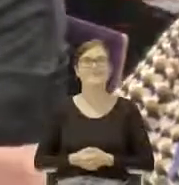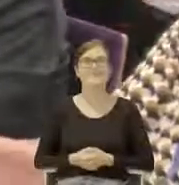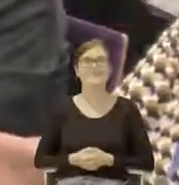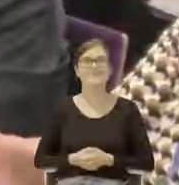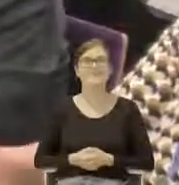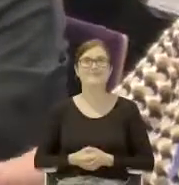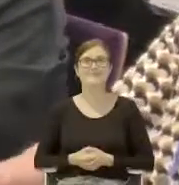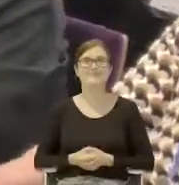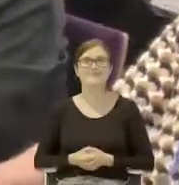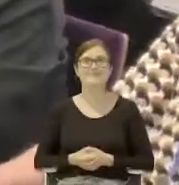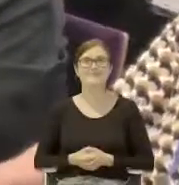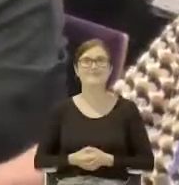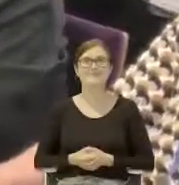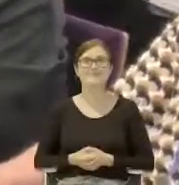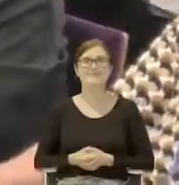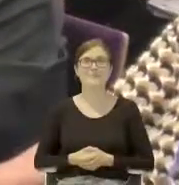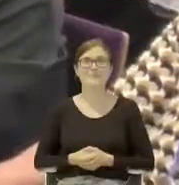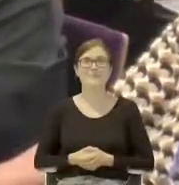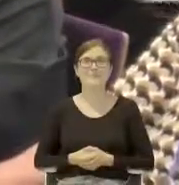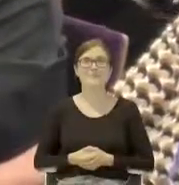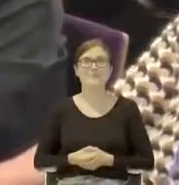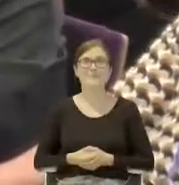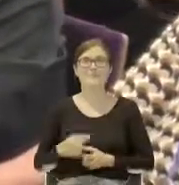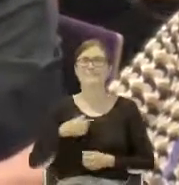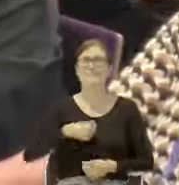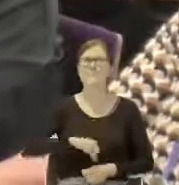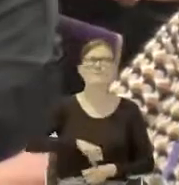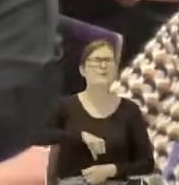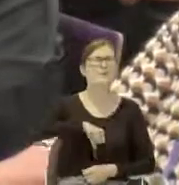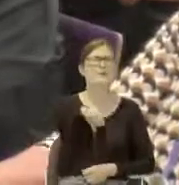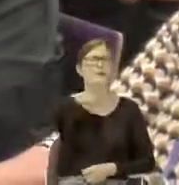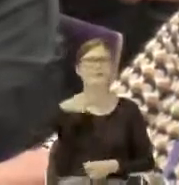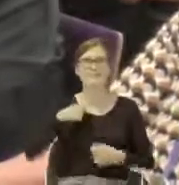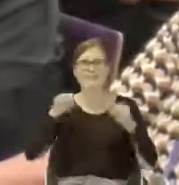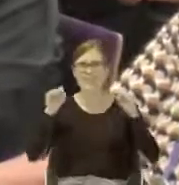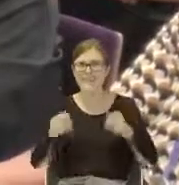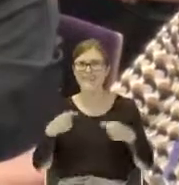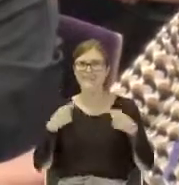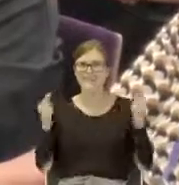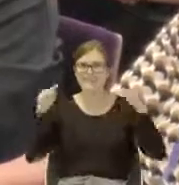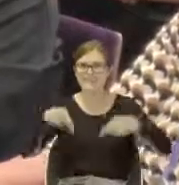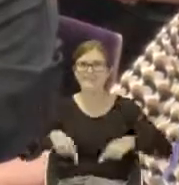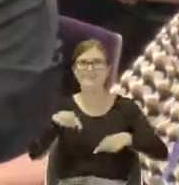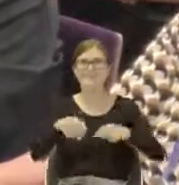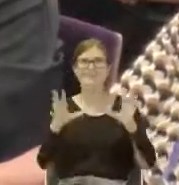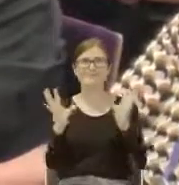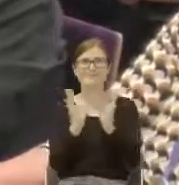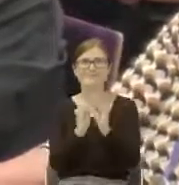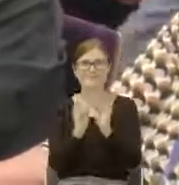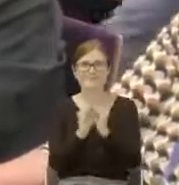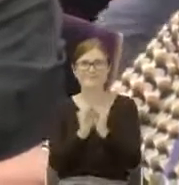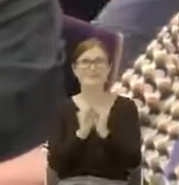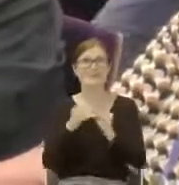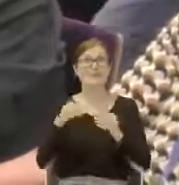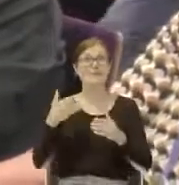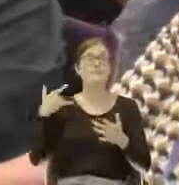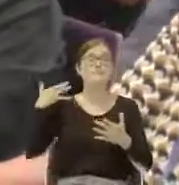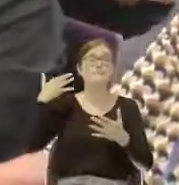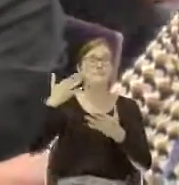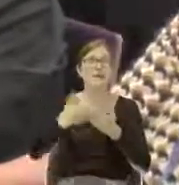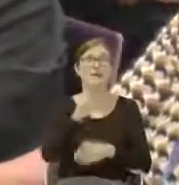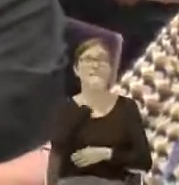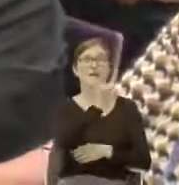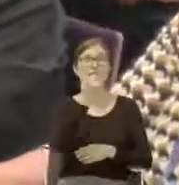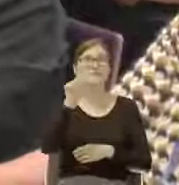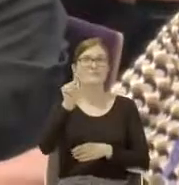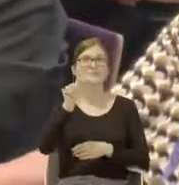honor to be here with all of you at this 11th edition of the World Urban Forum in Katowice, taking